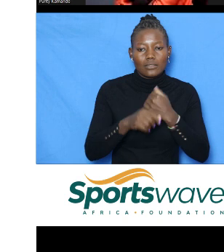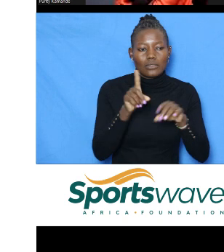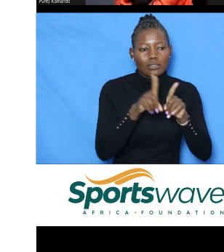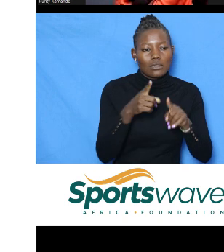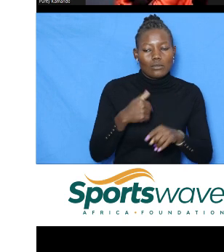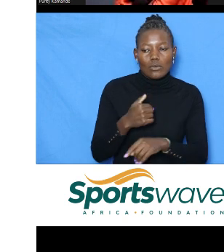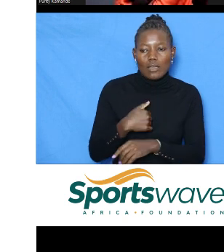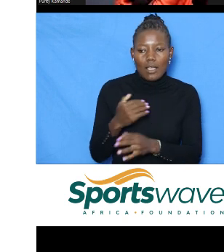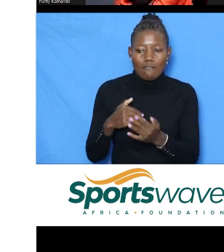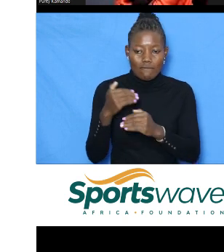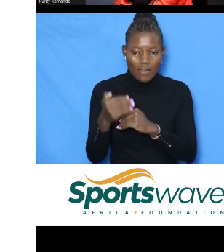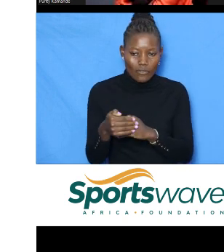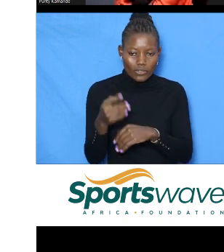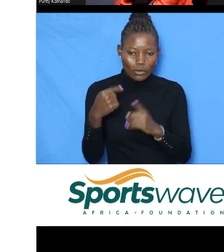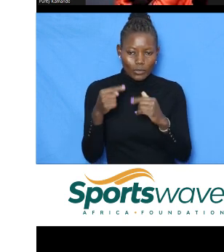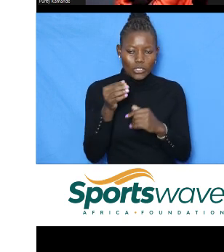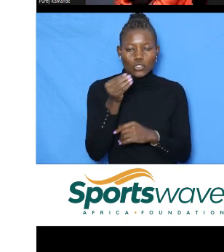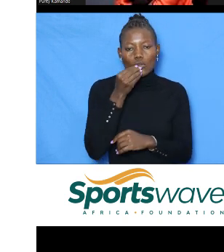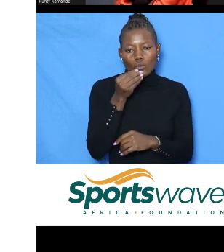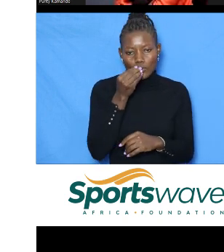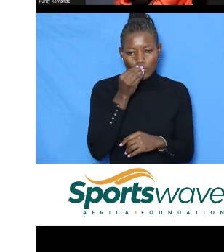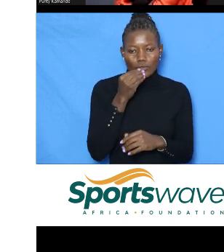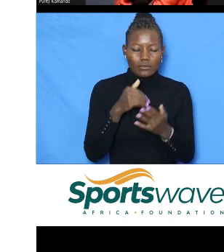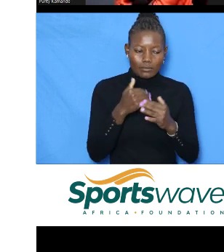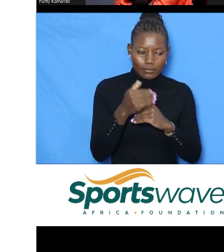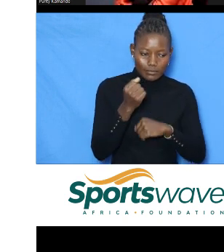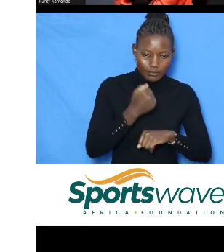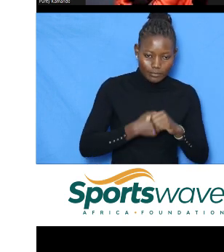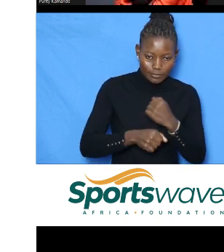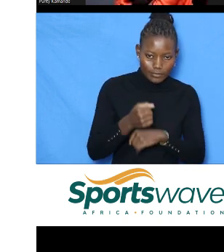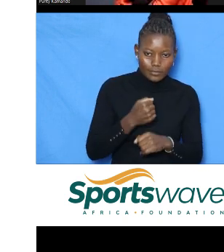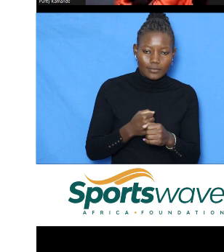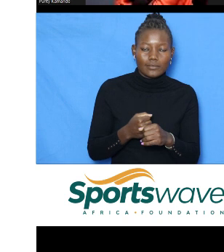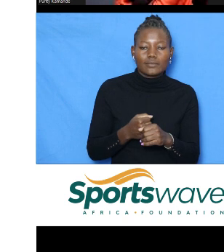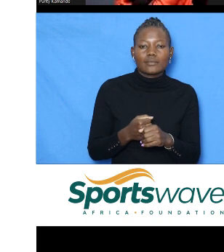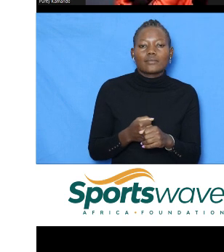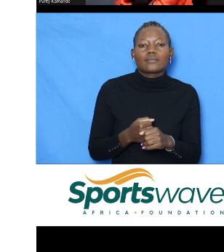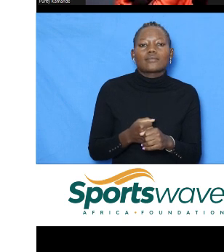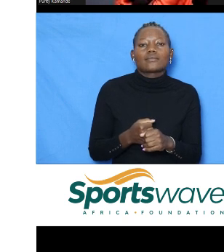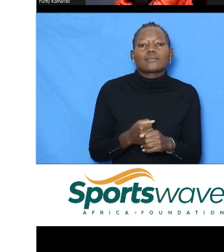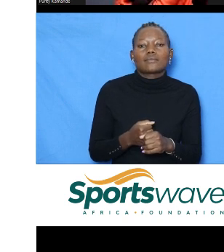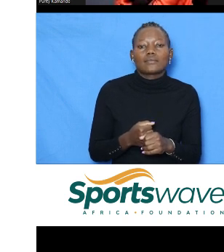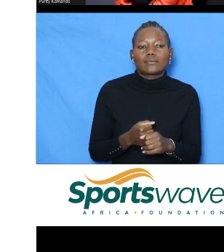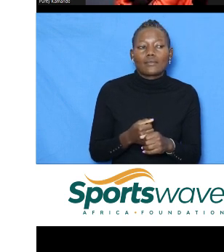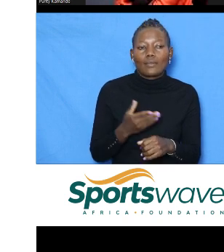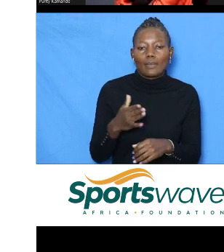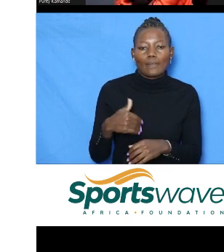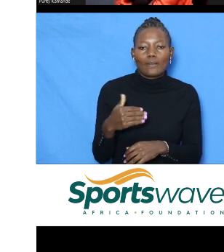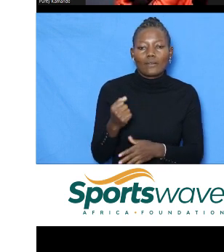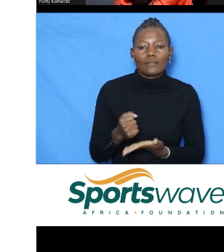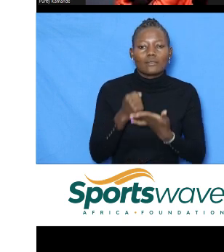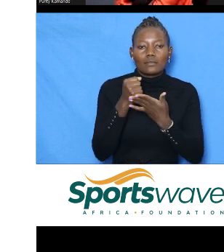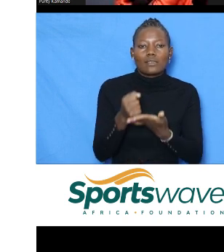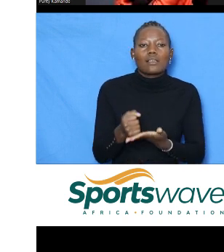the post-game meal. This is usually after an activity or after a competition or after a game. This usually helps